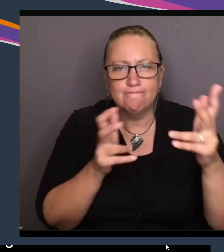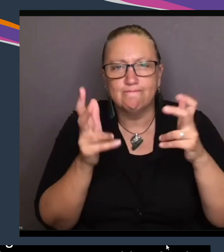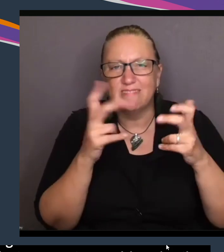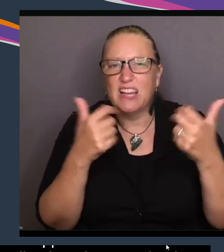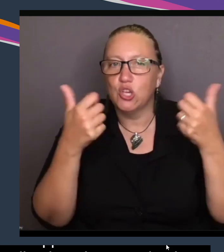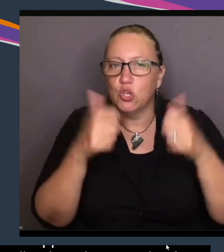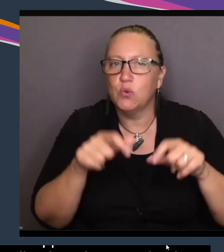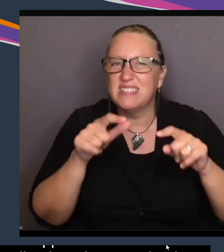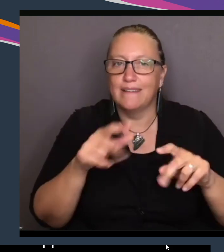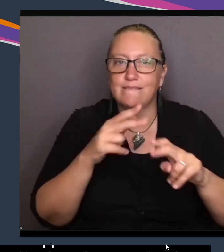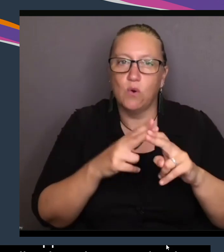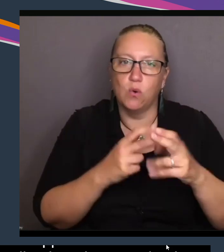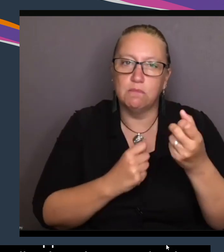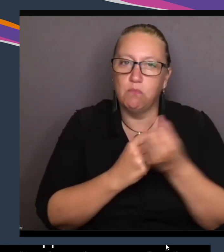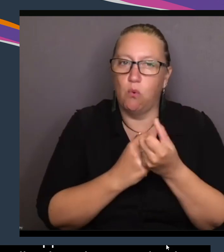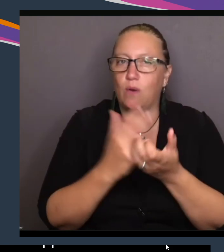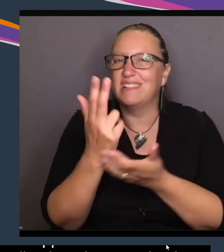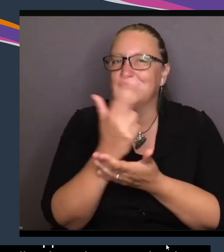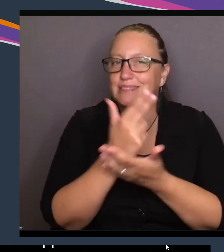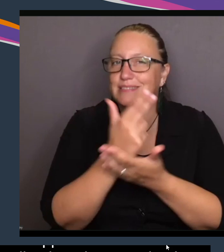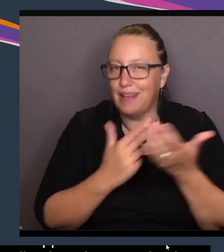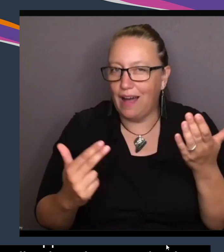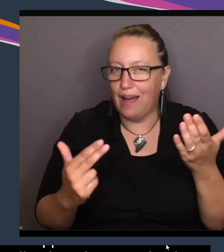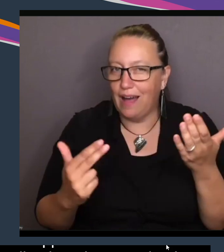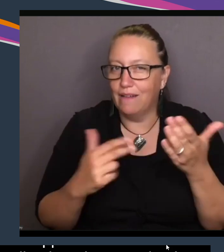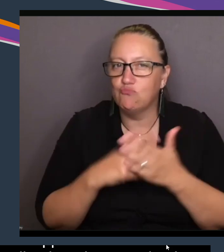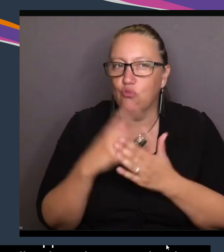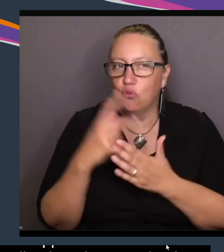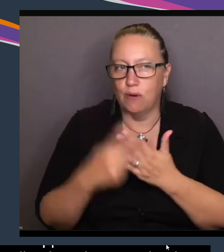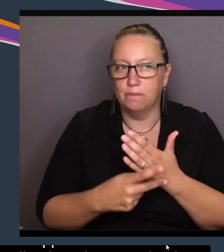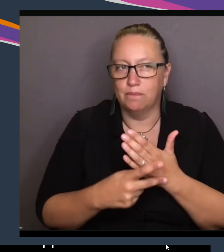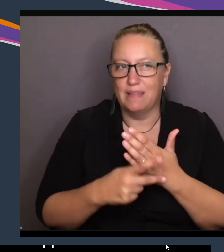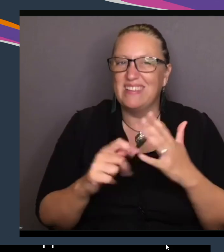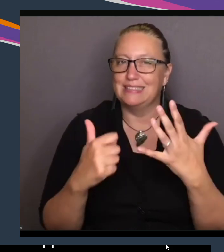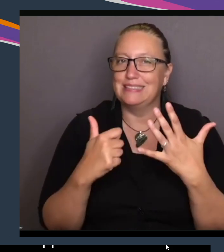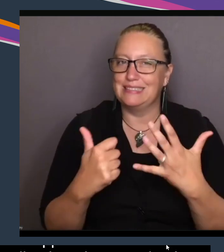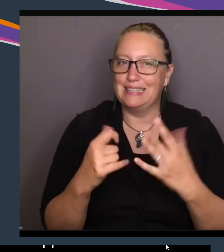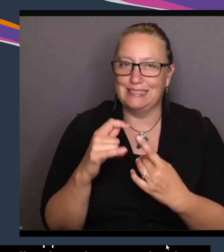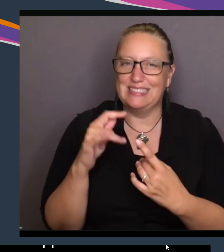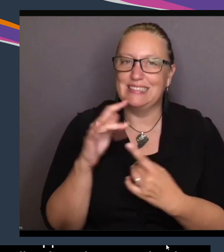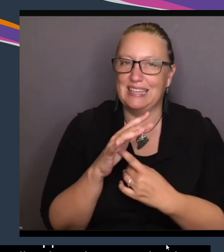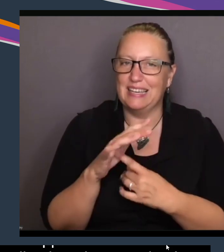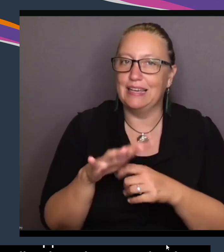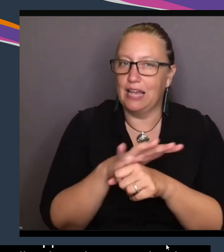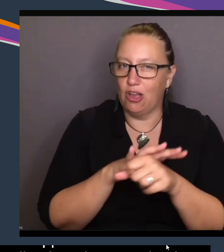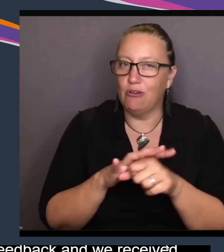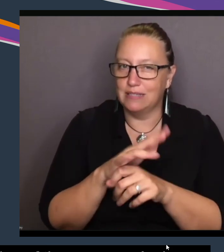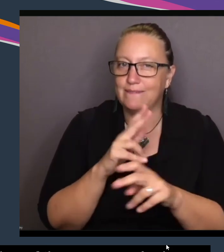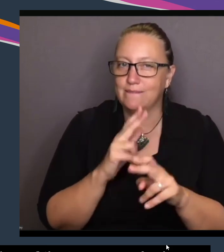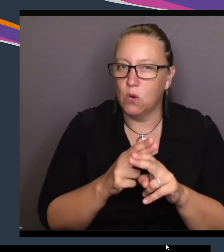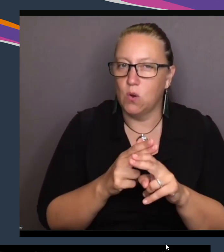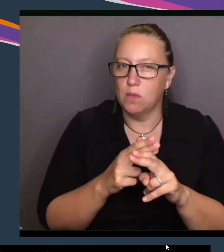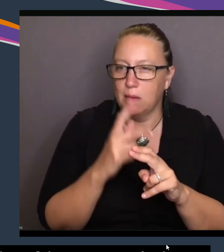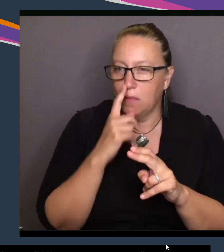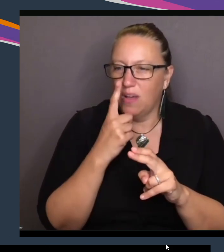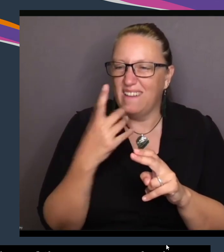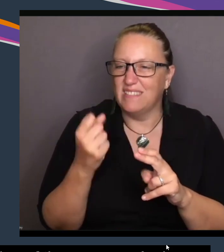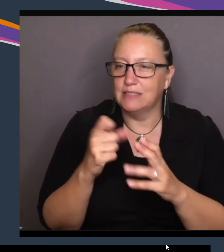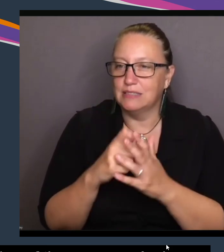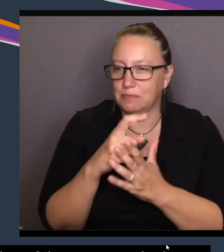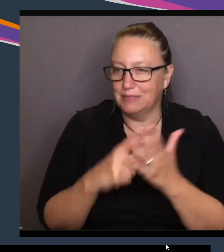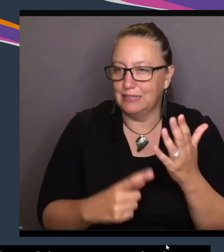key areas where change and support are most needed for research students with disability. Flexible